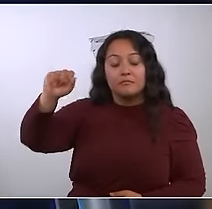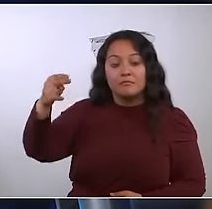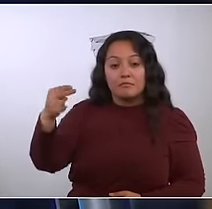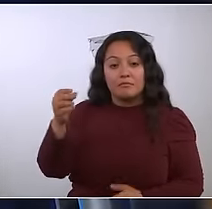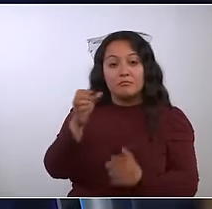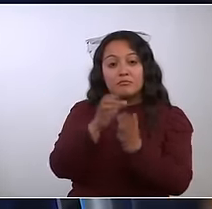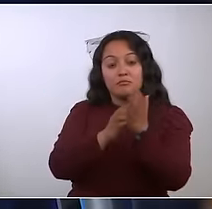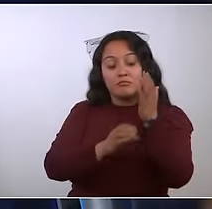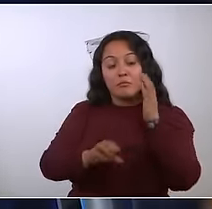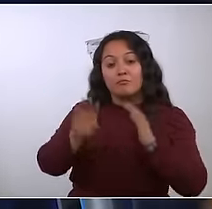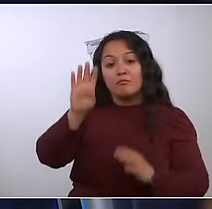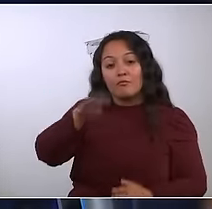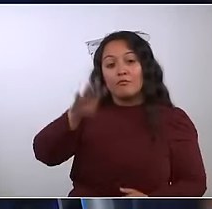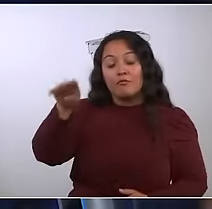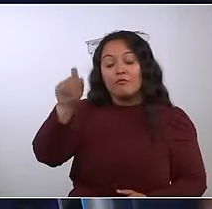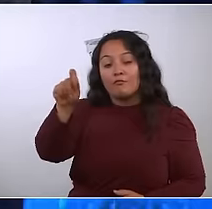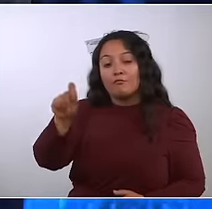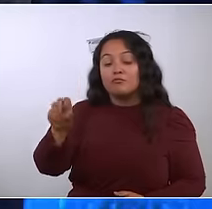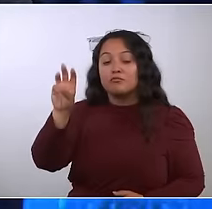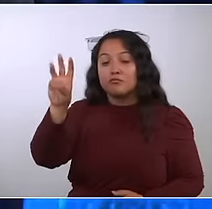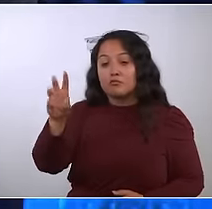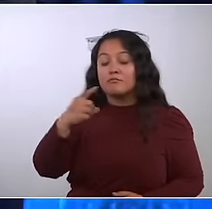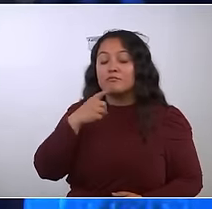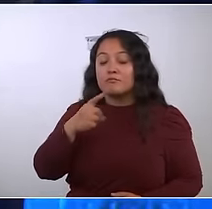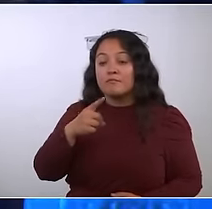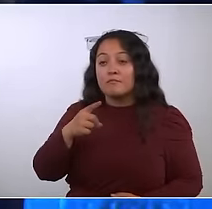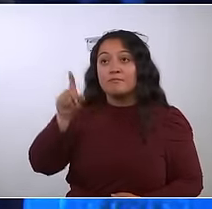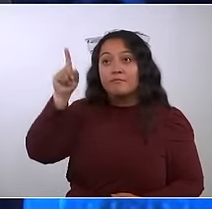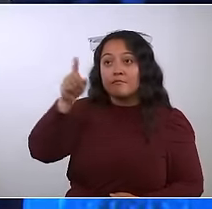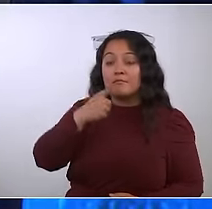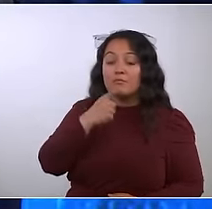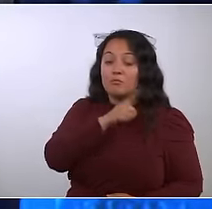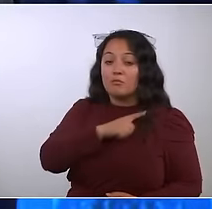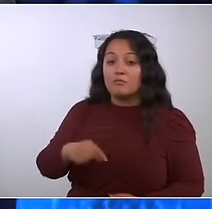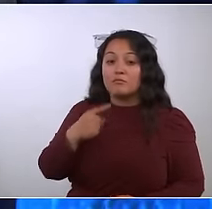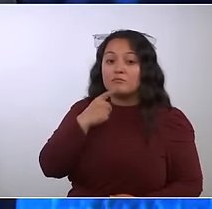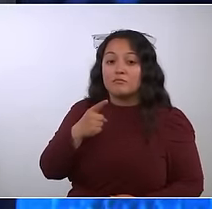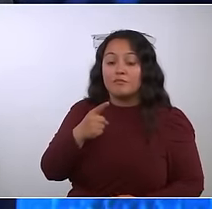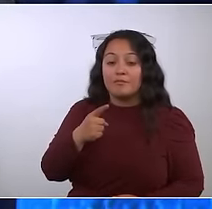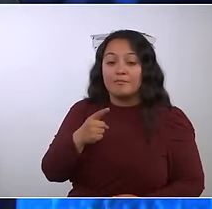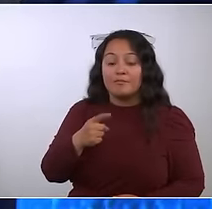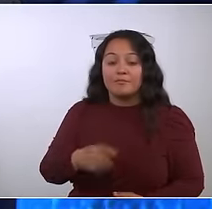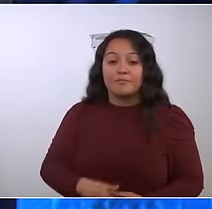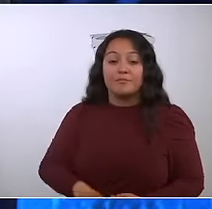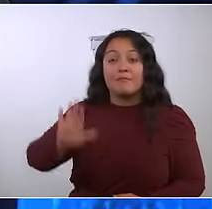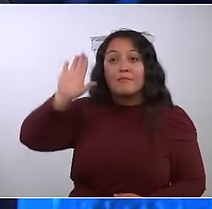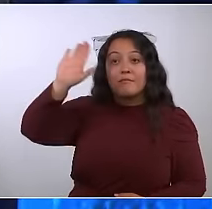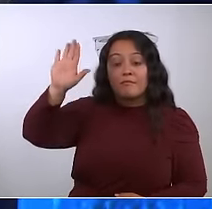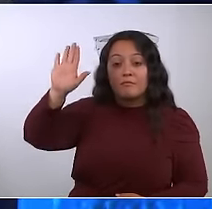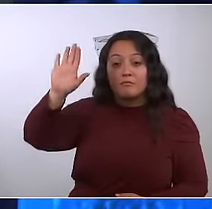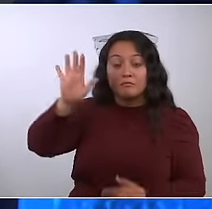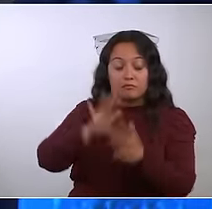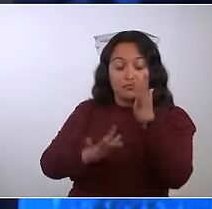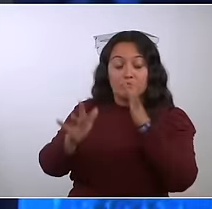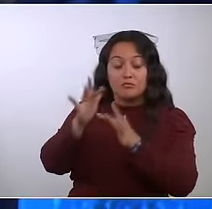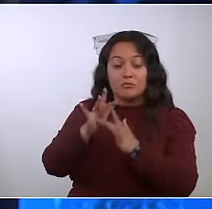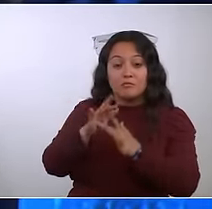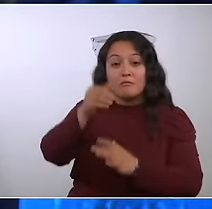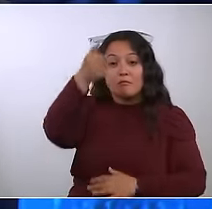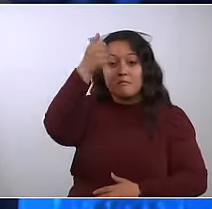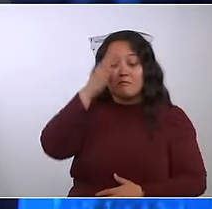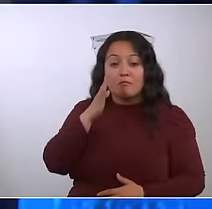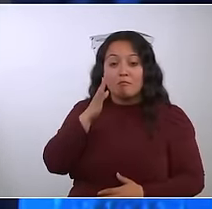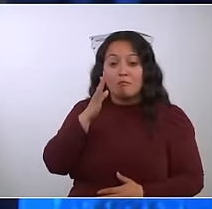44:6. Así dice Jehová, rey de Israel, y su redentor, Jehová de los